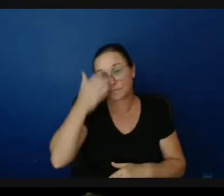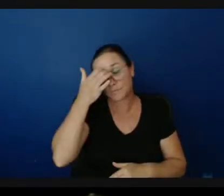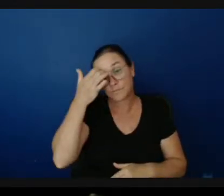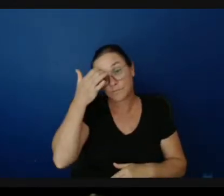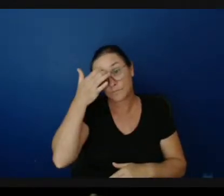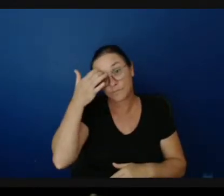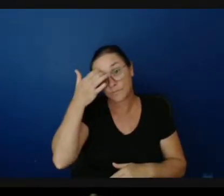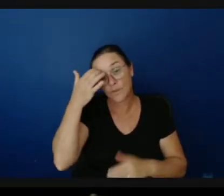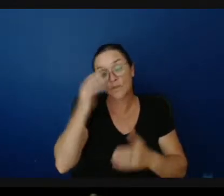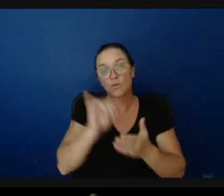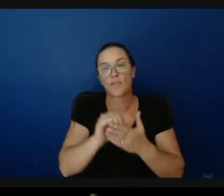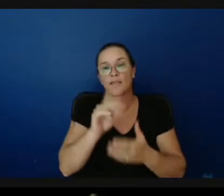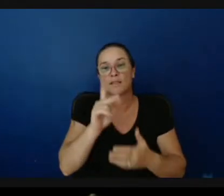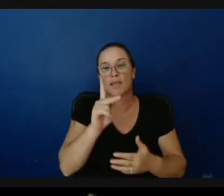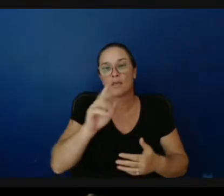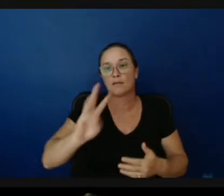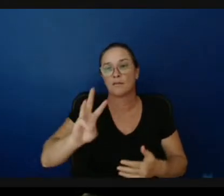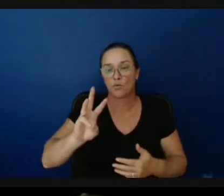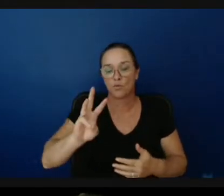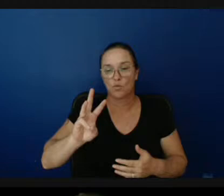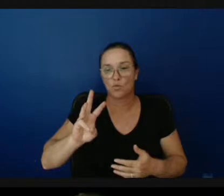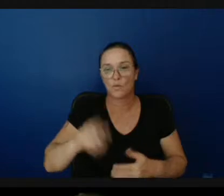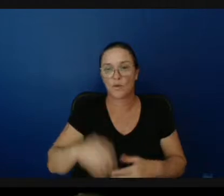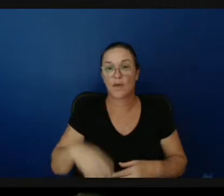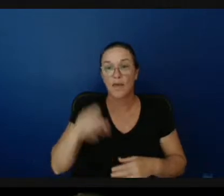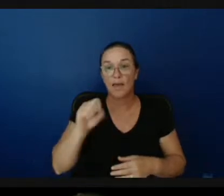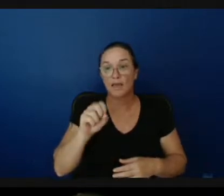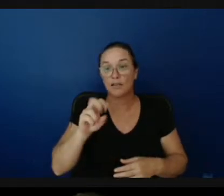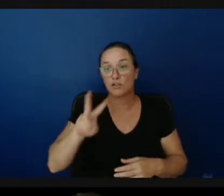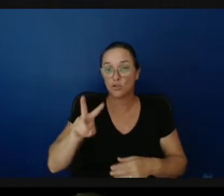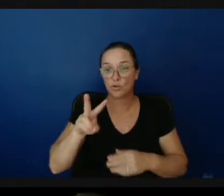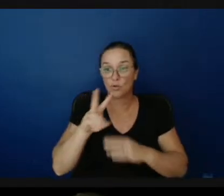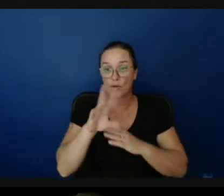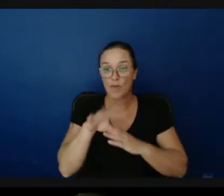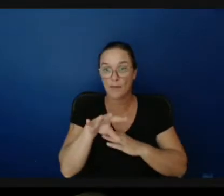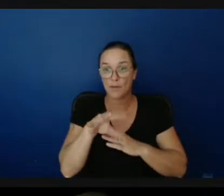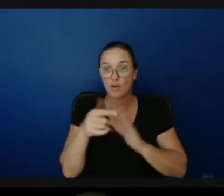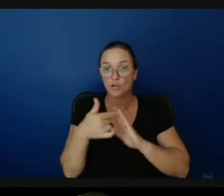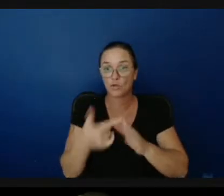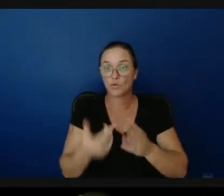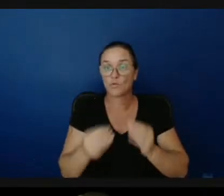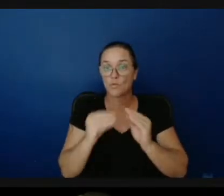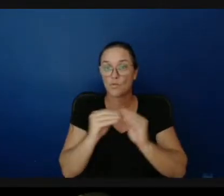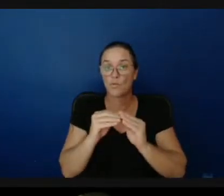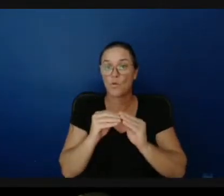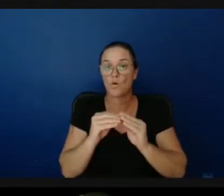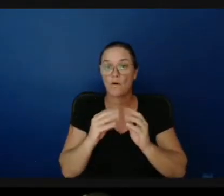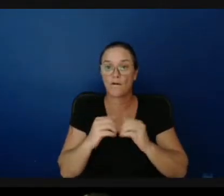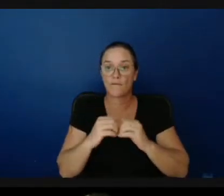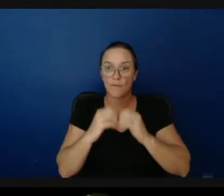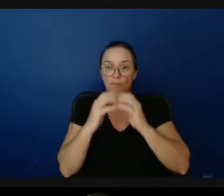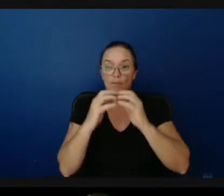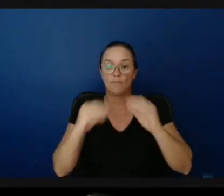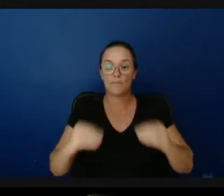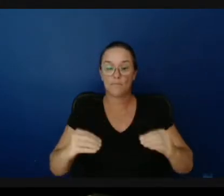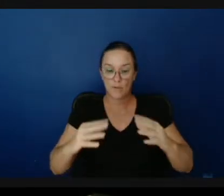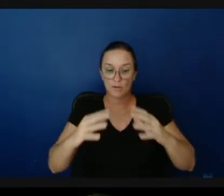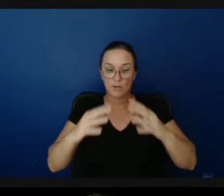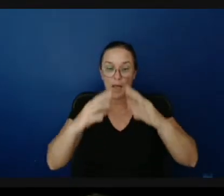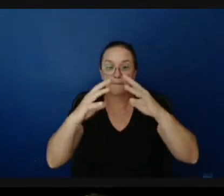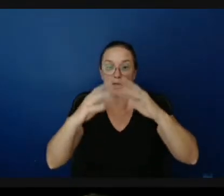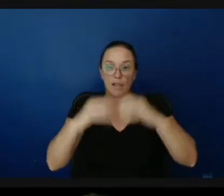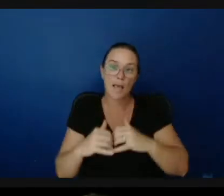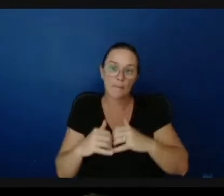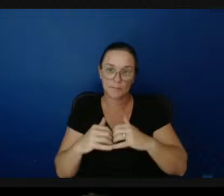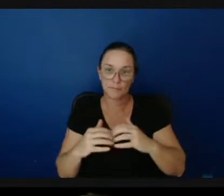So that's a KW. The S2 camera, which shows more of this vents building up and collapsing. We'll take a first pass at that also. You